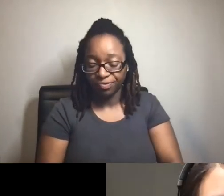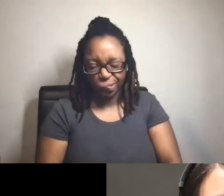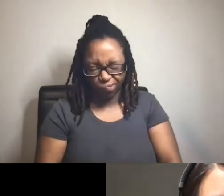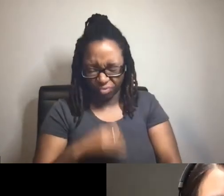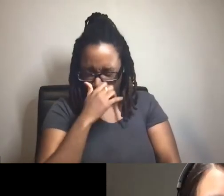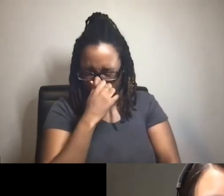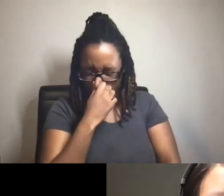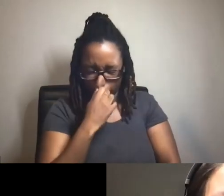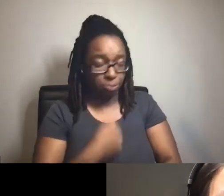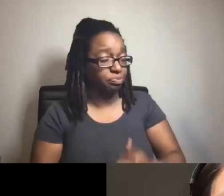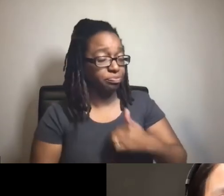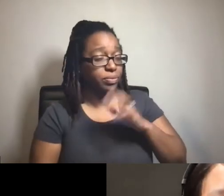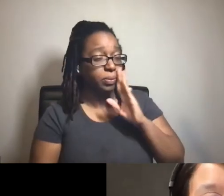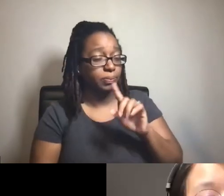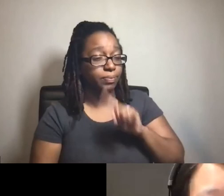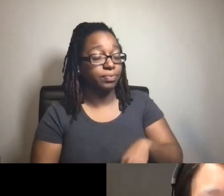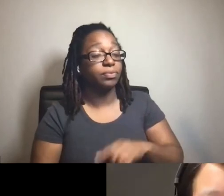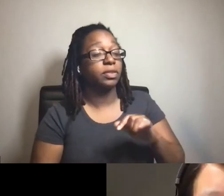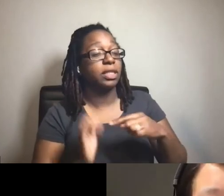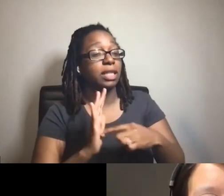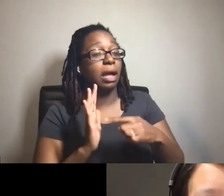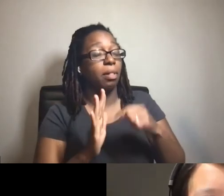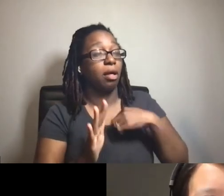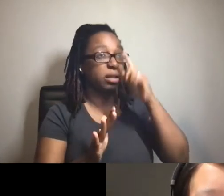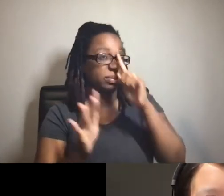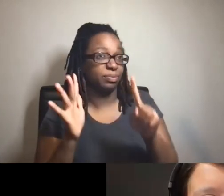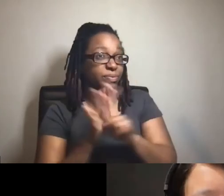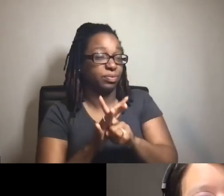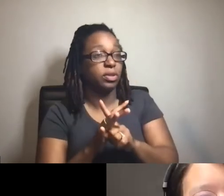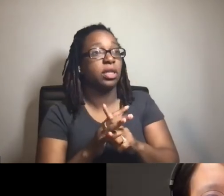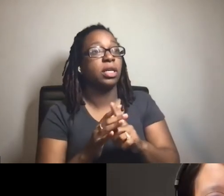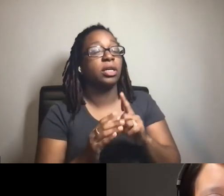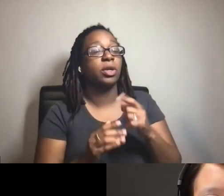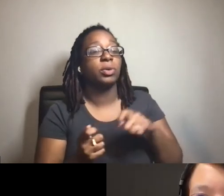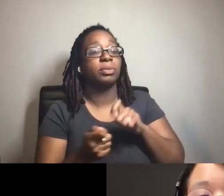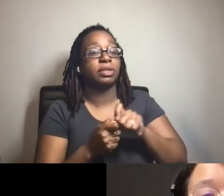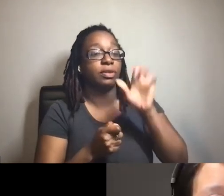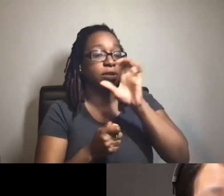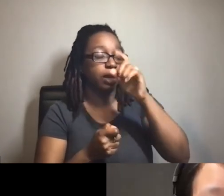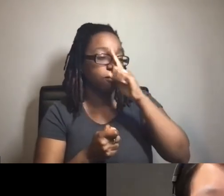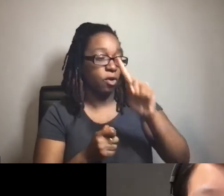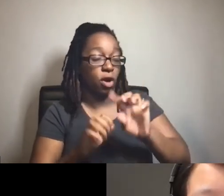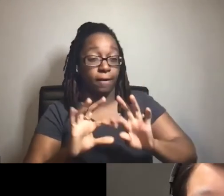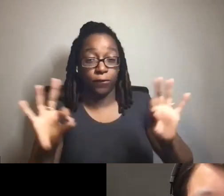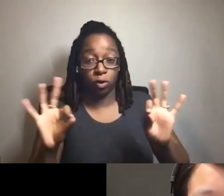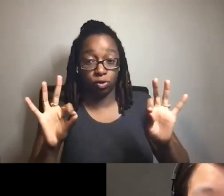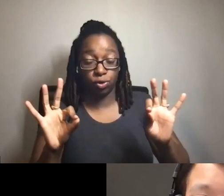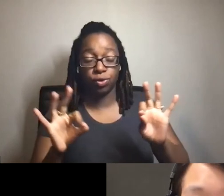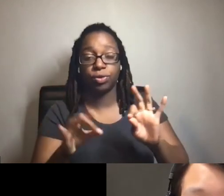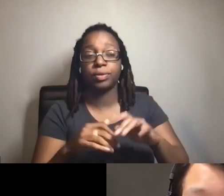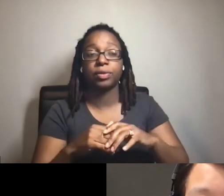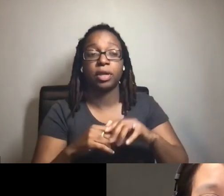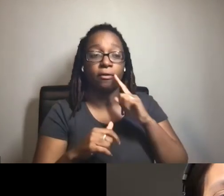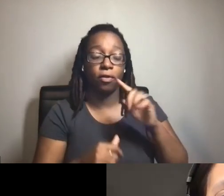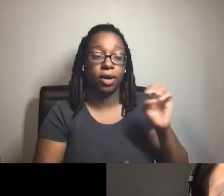And I can take that if that's okay. So an example that kind of comes to mind for a different context is we're specifically looking at the furniture context for